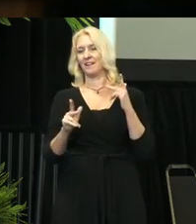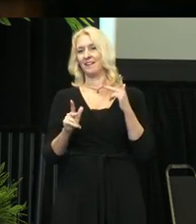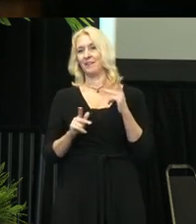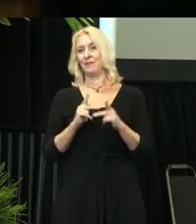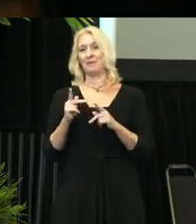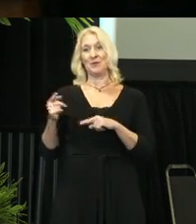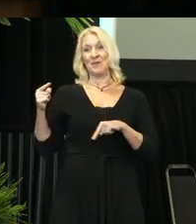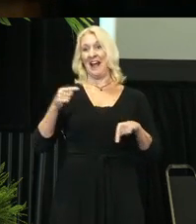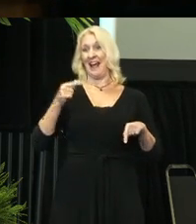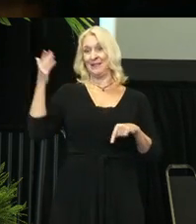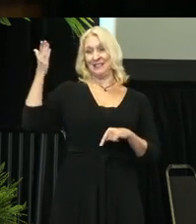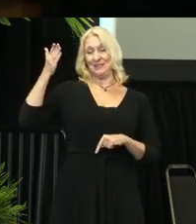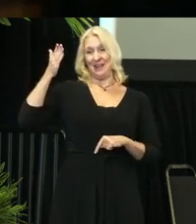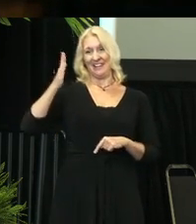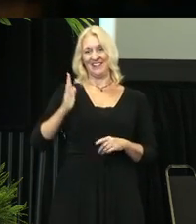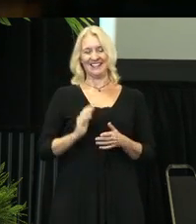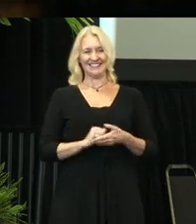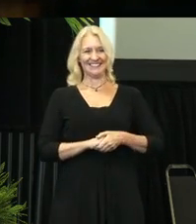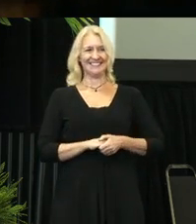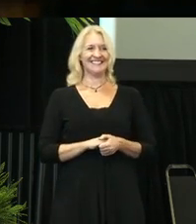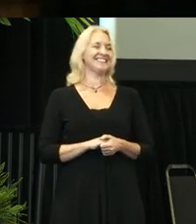They were so brave.